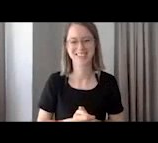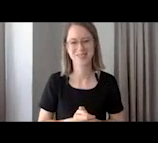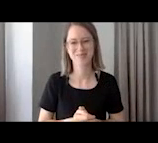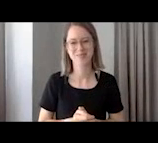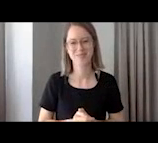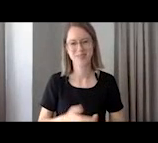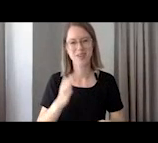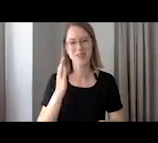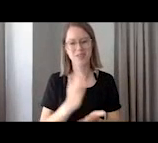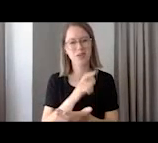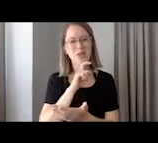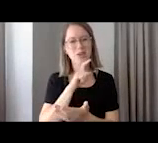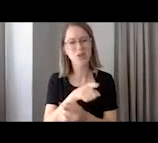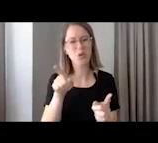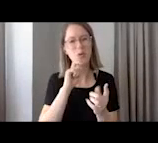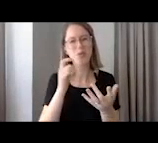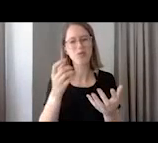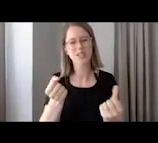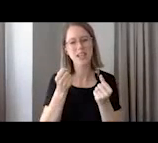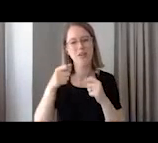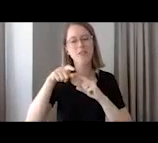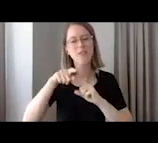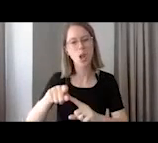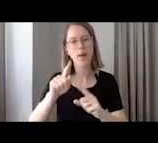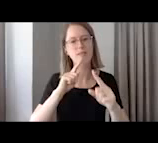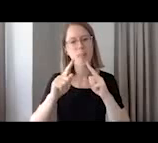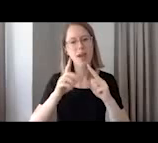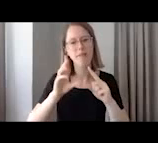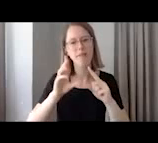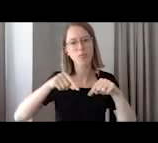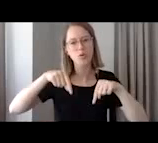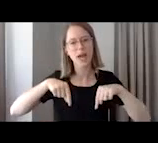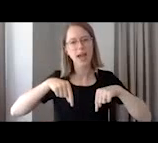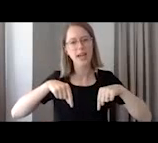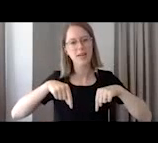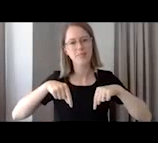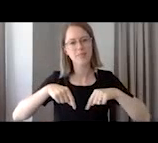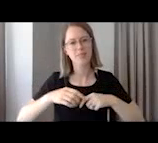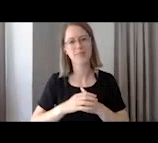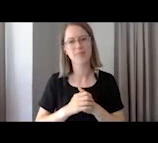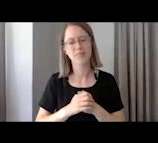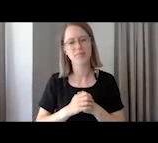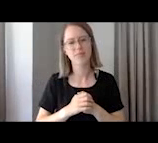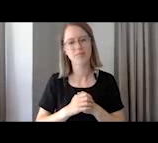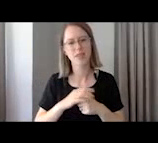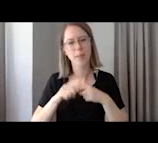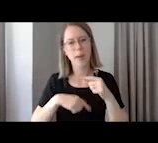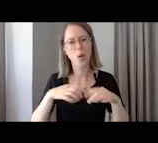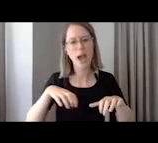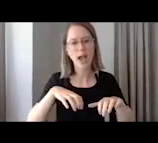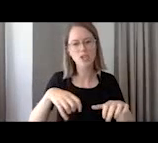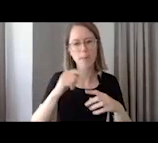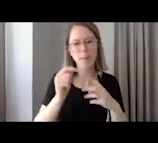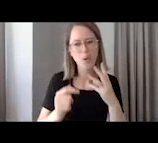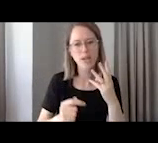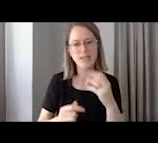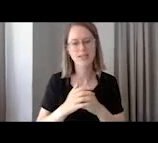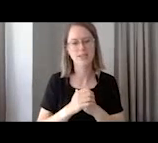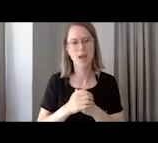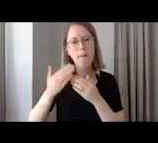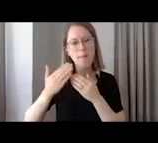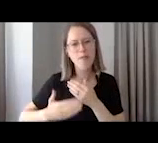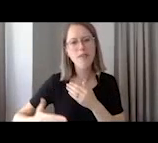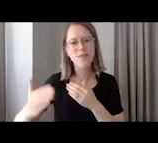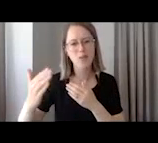you'll be getting some follow-up information from today's session about some action points moving forward,